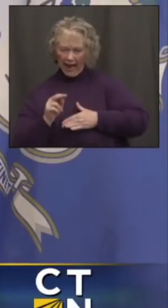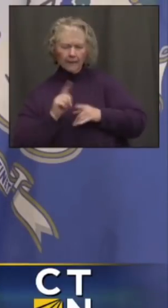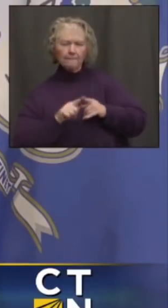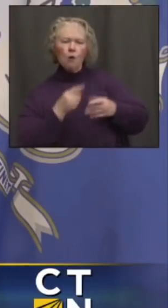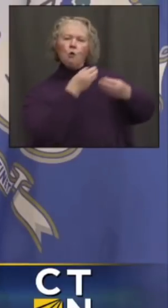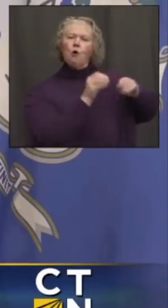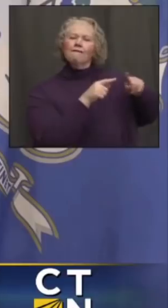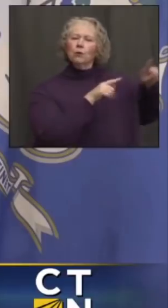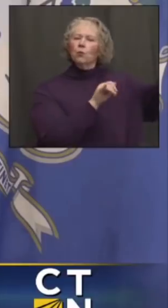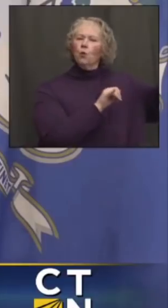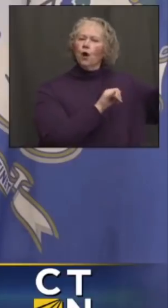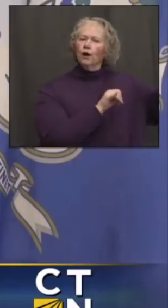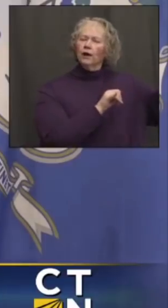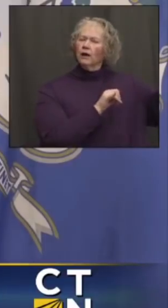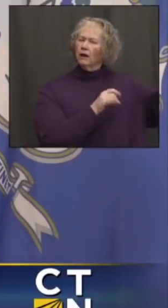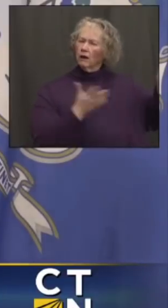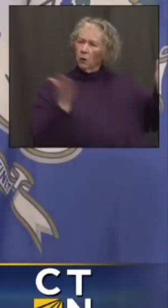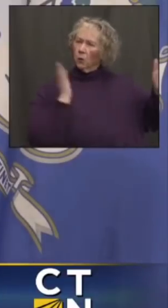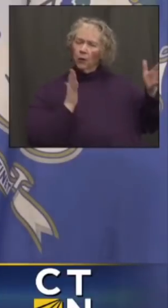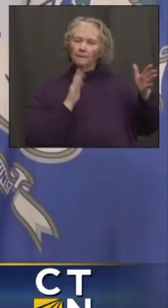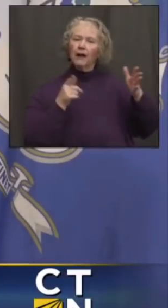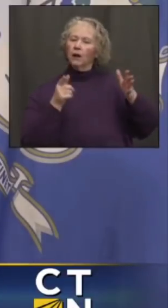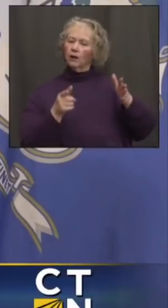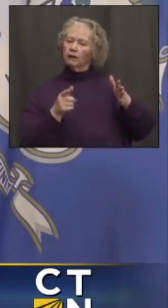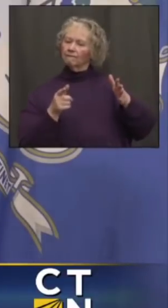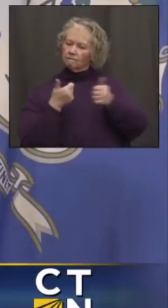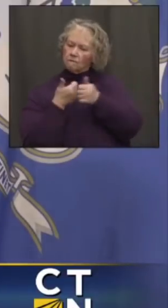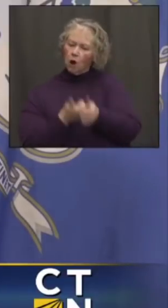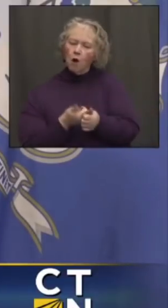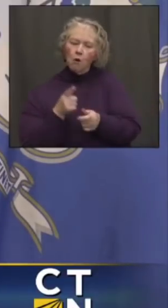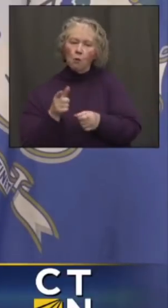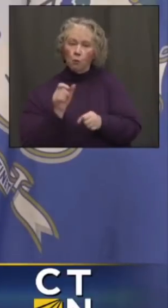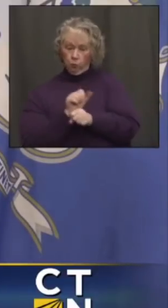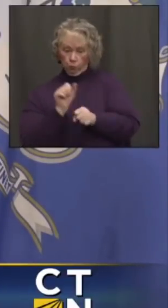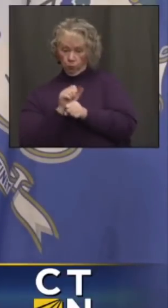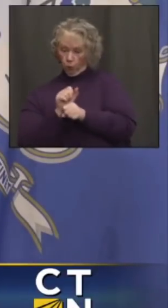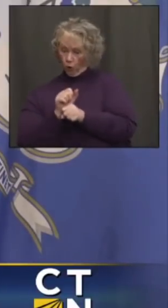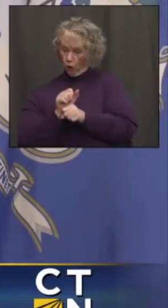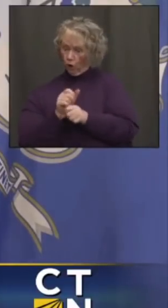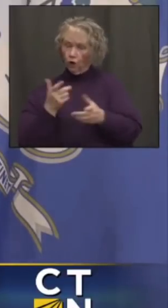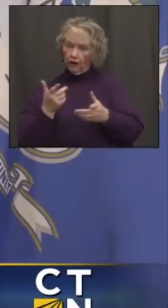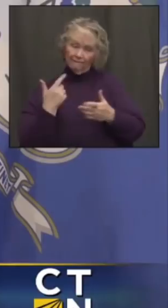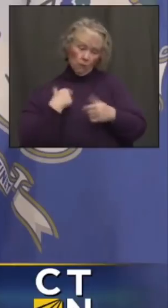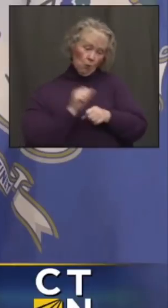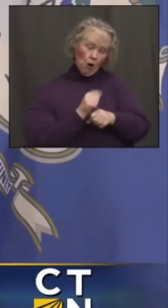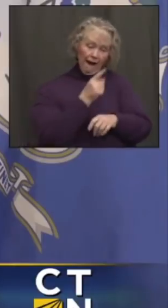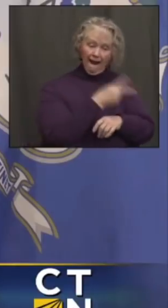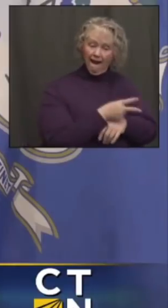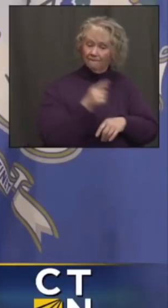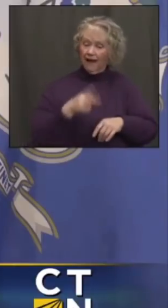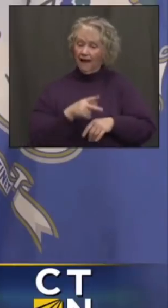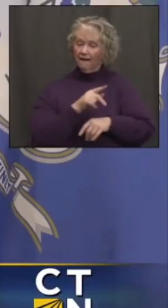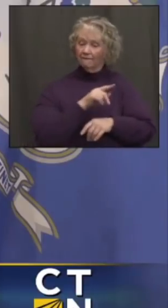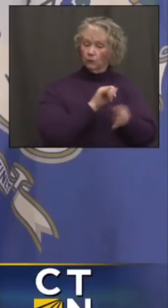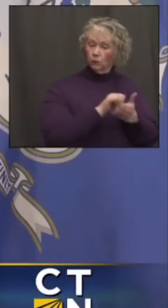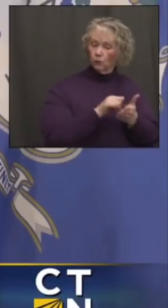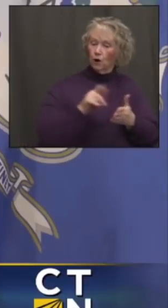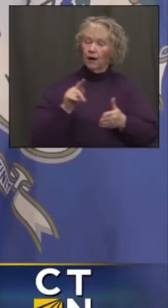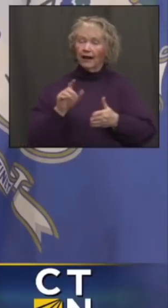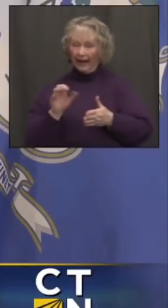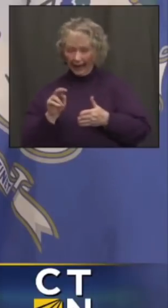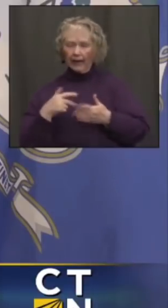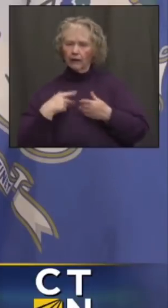a Massachusetts company. New York taxes people in Connecticut only because they happen to have an office in New York,